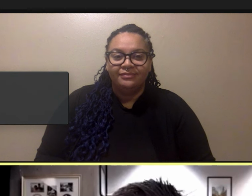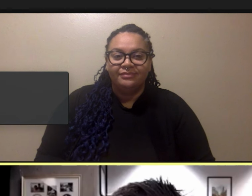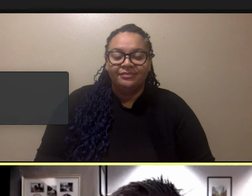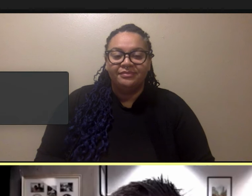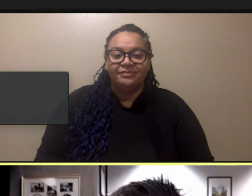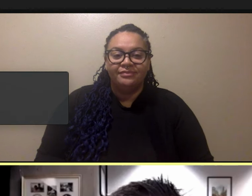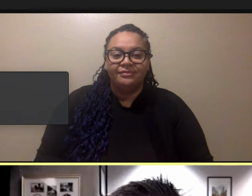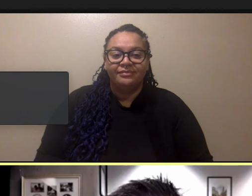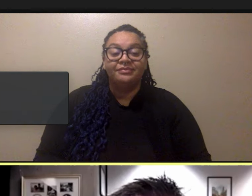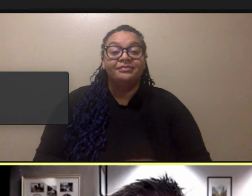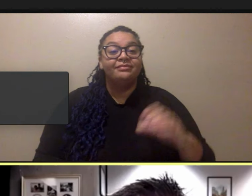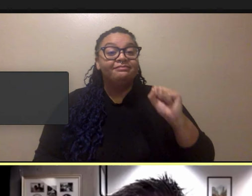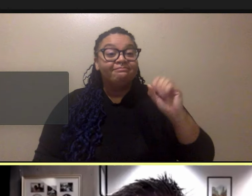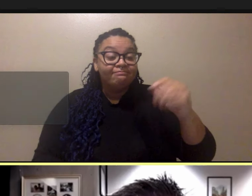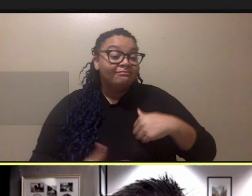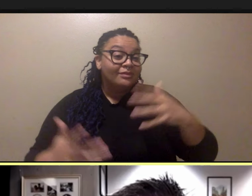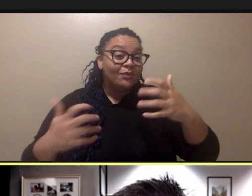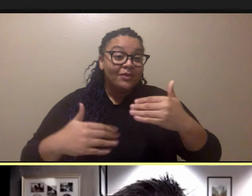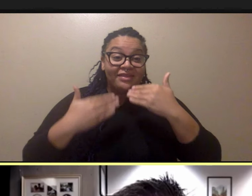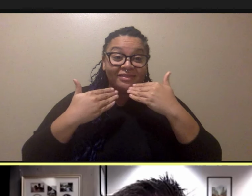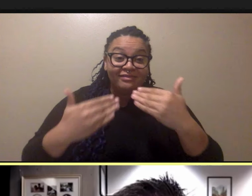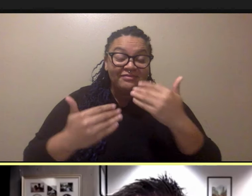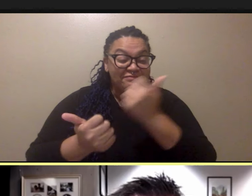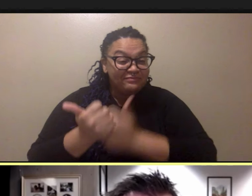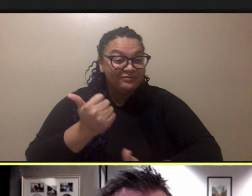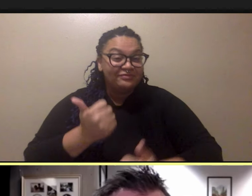So I want to thank everybody